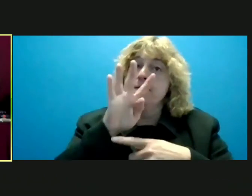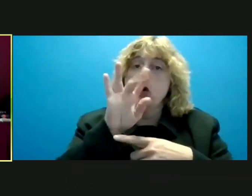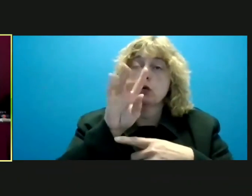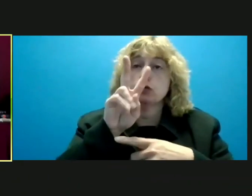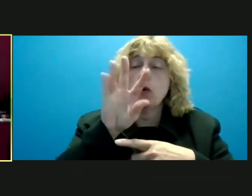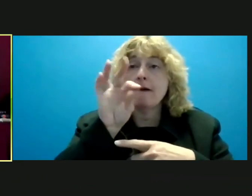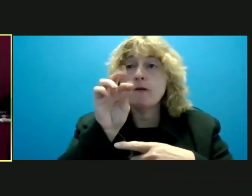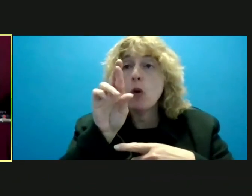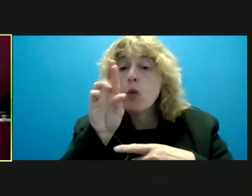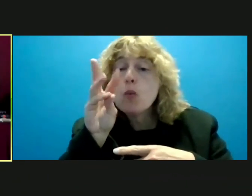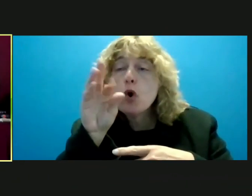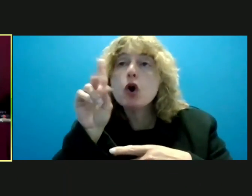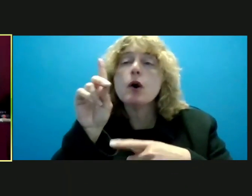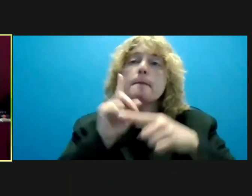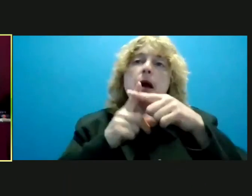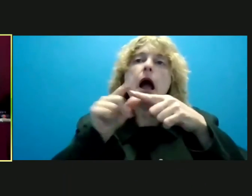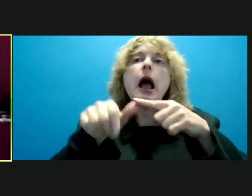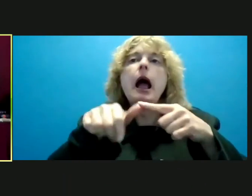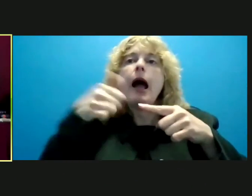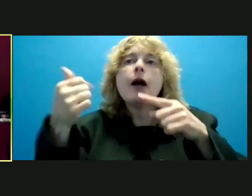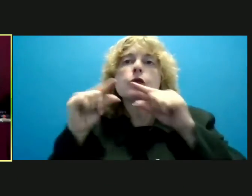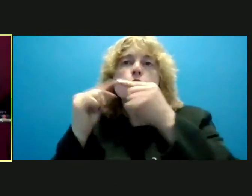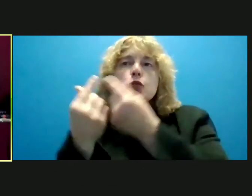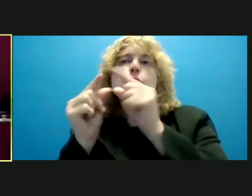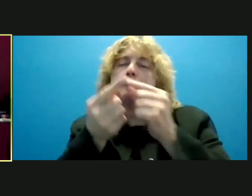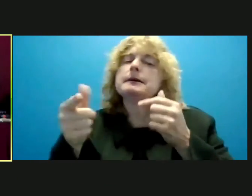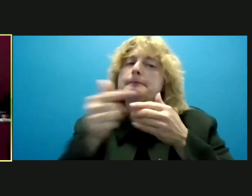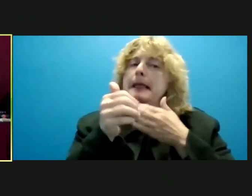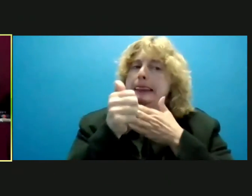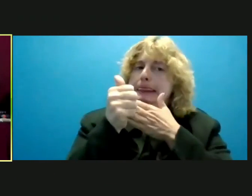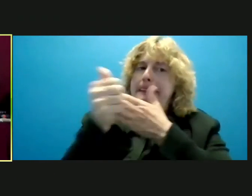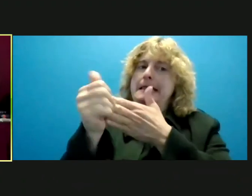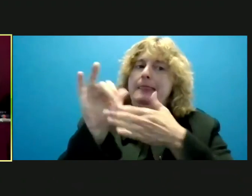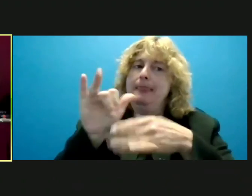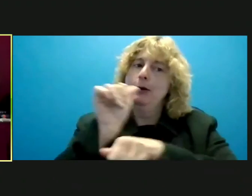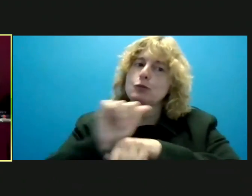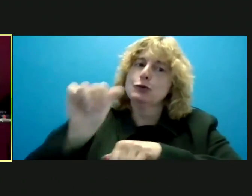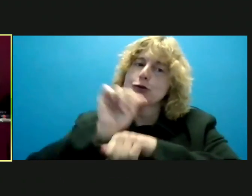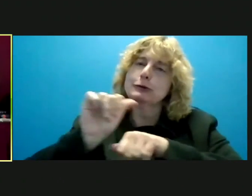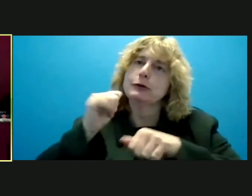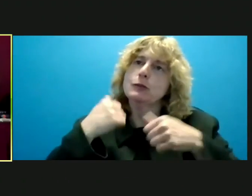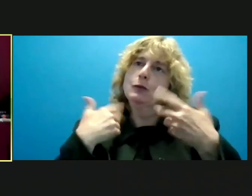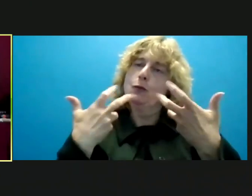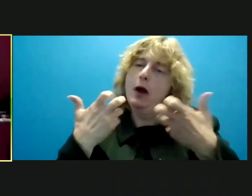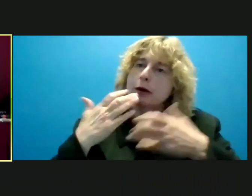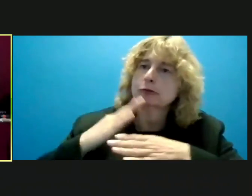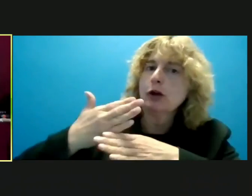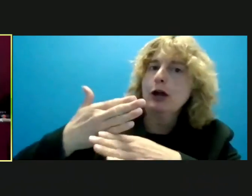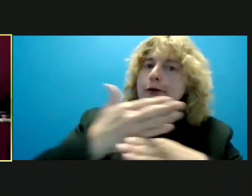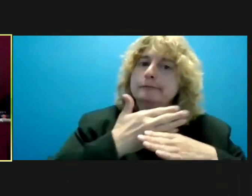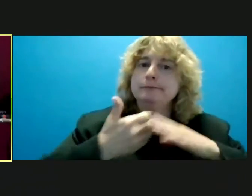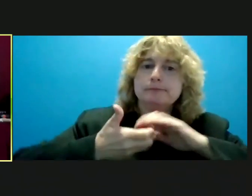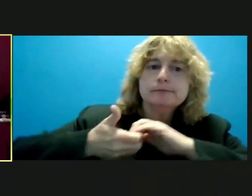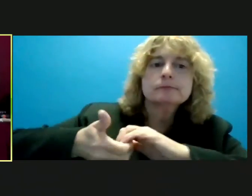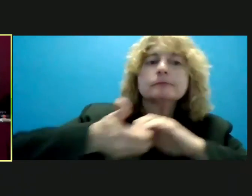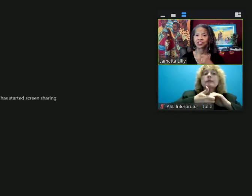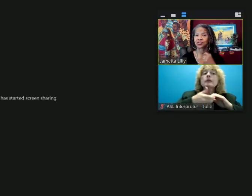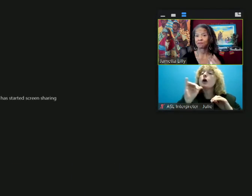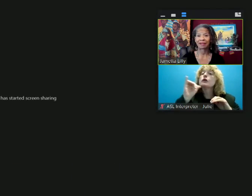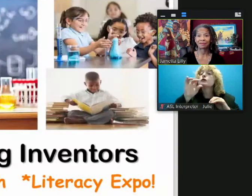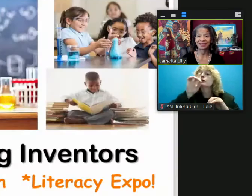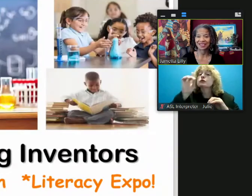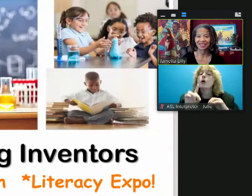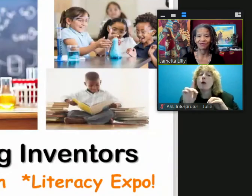And we want to make sure that you're at the table. We're also really excited to Detroit Parent Network in partnership with New Paradigm,